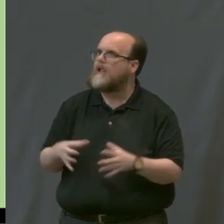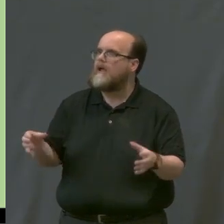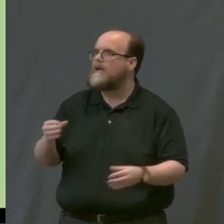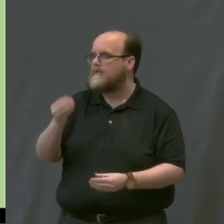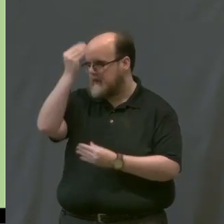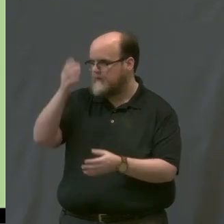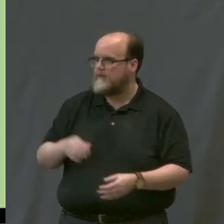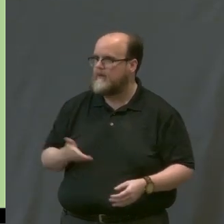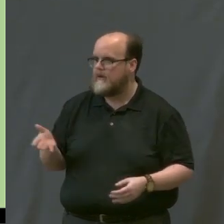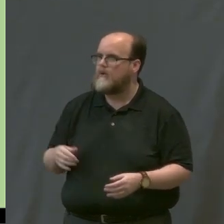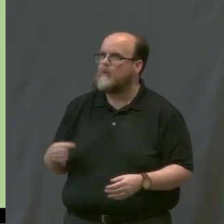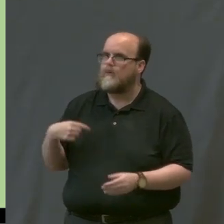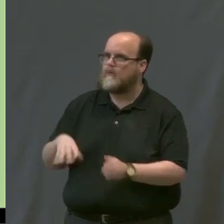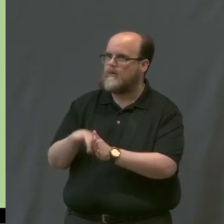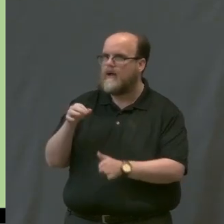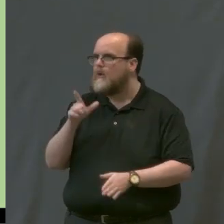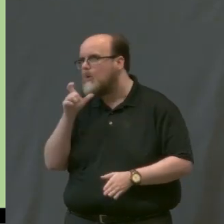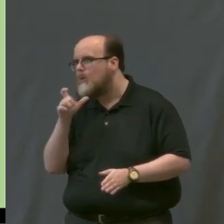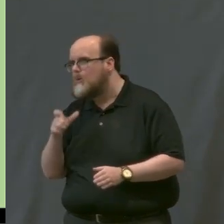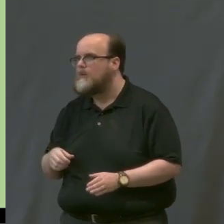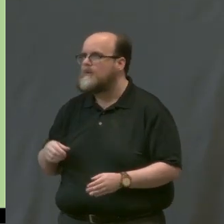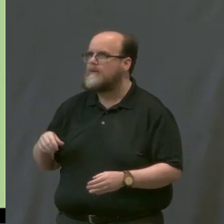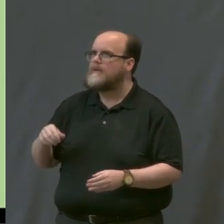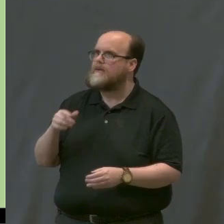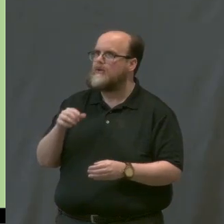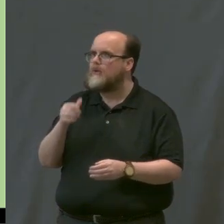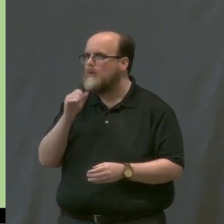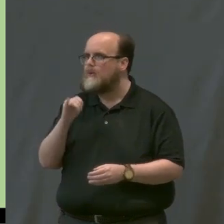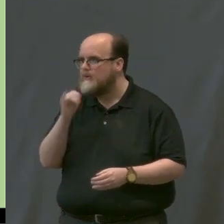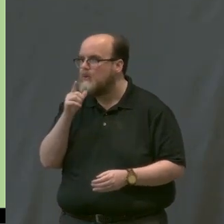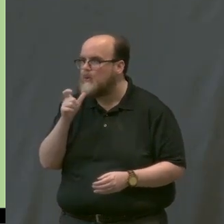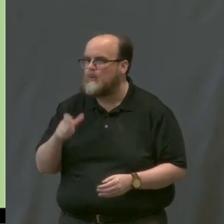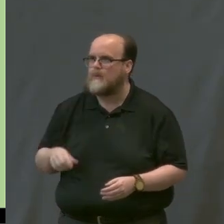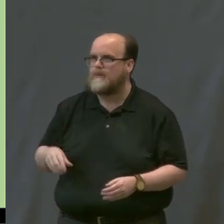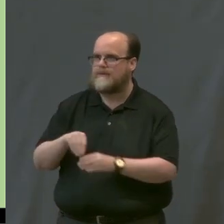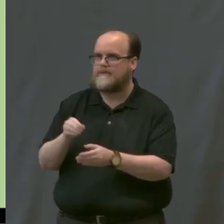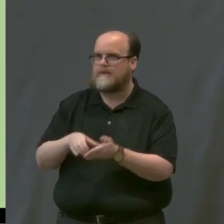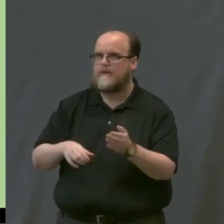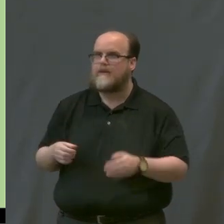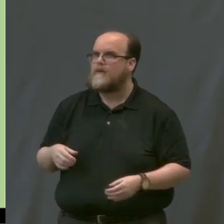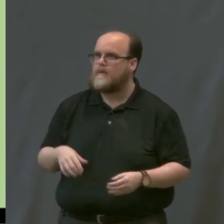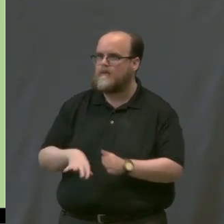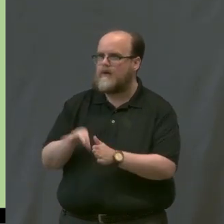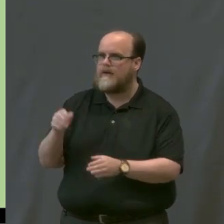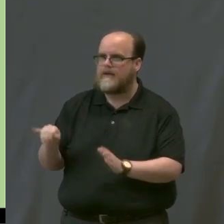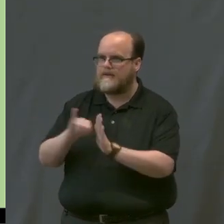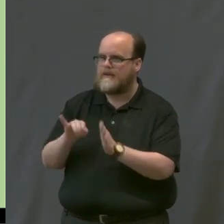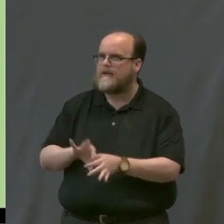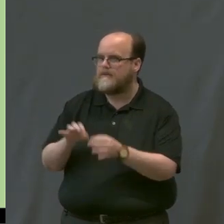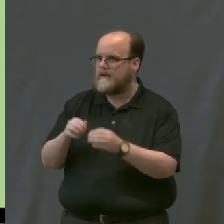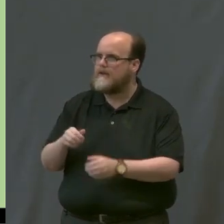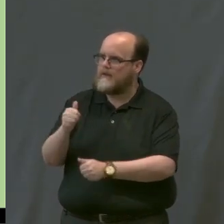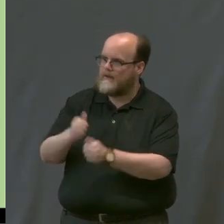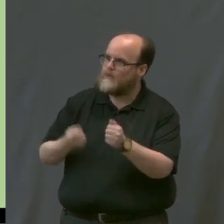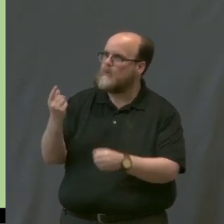out who's who in this chapter, and in verse chapter 18, we're going to find out the identity of pretty much everybody